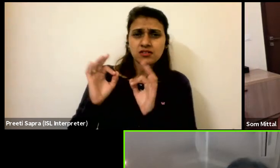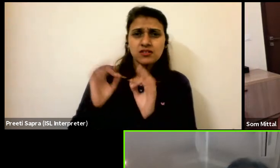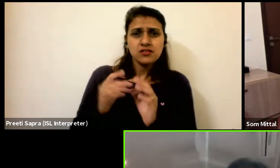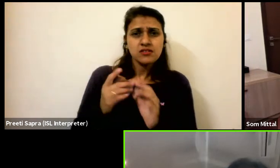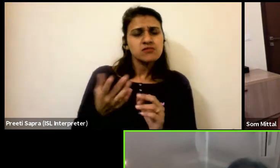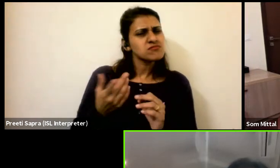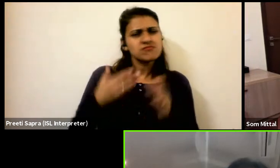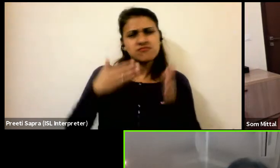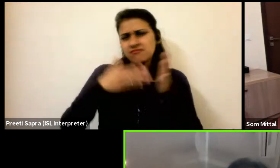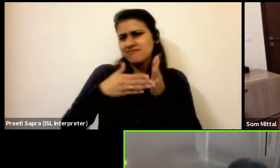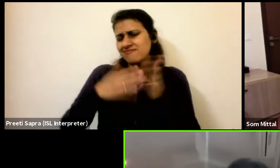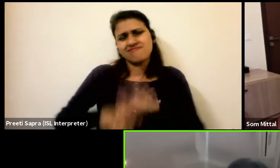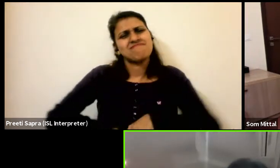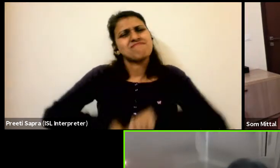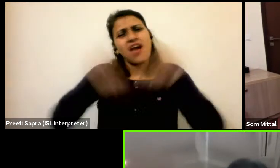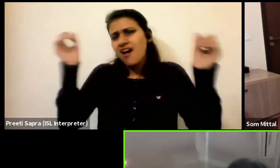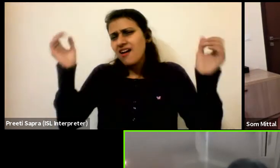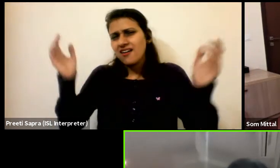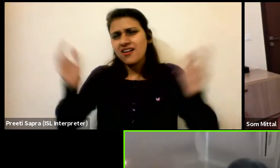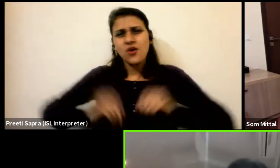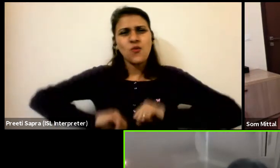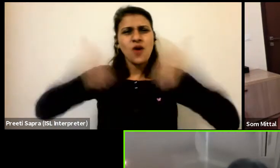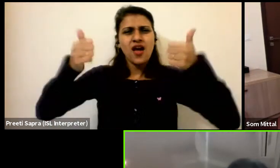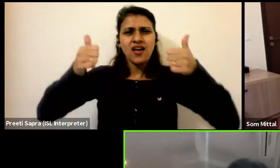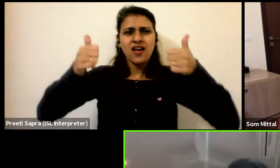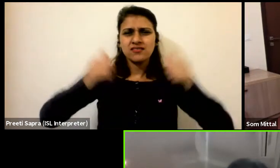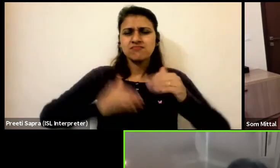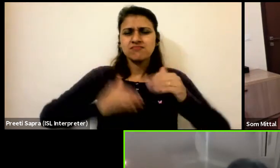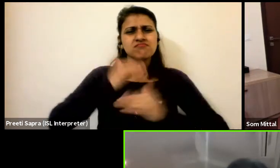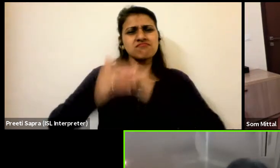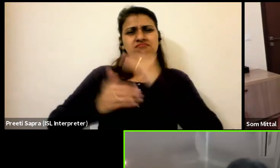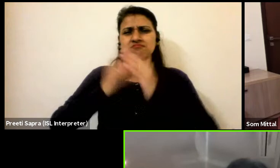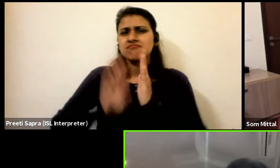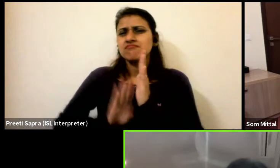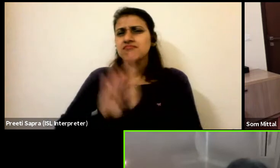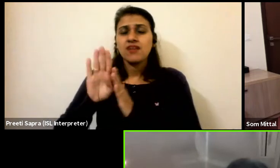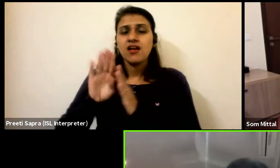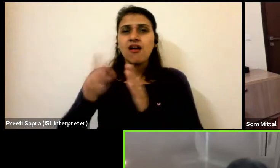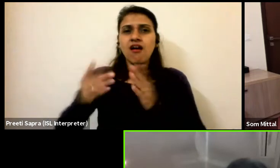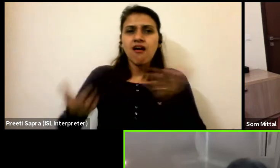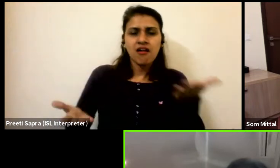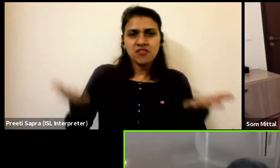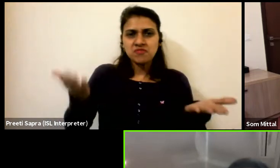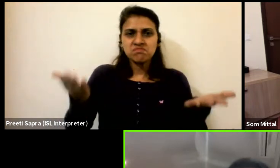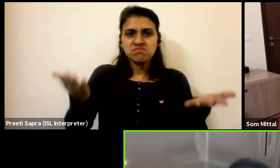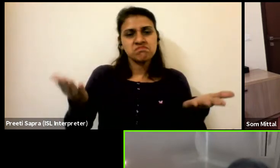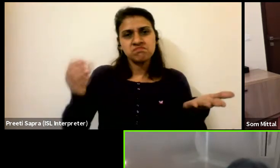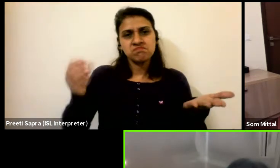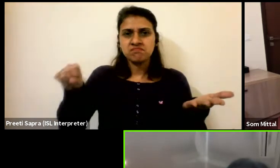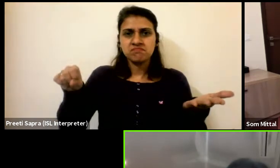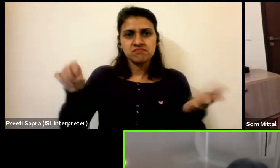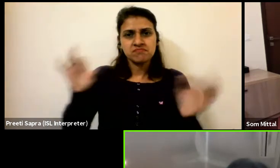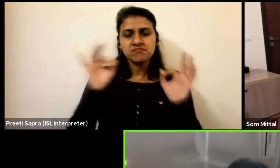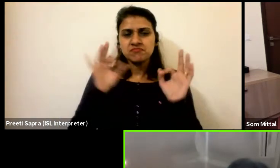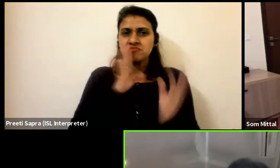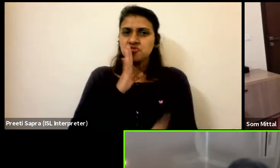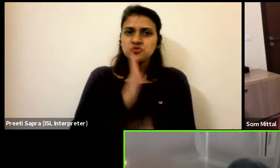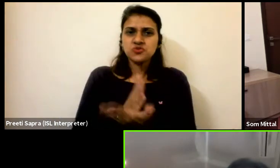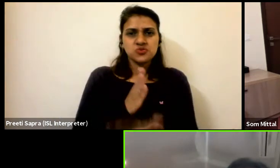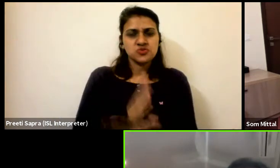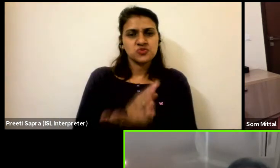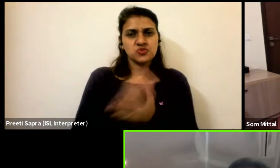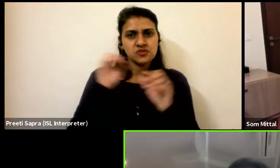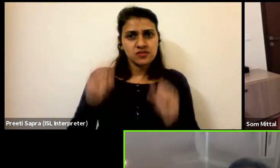have broken, I think the ones that I have broken are very simple, compared to that. So truly, I'm telling you,